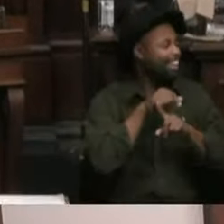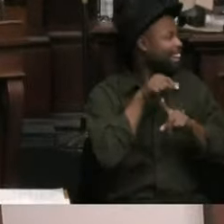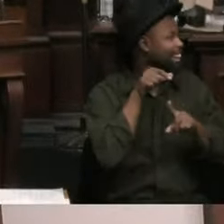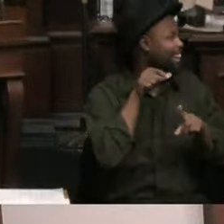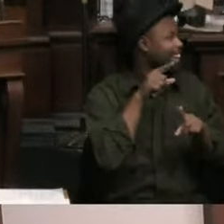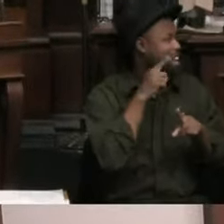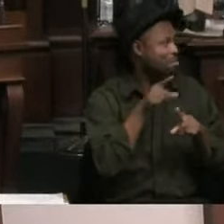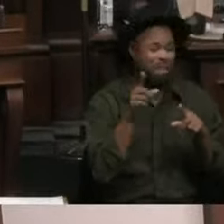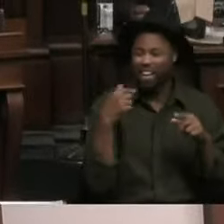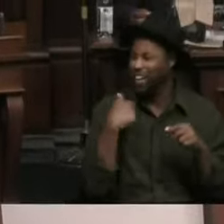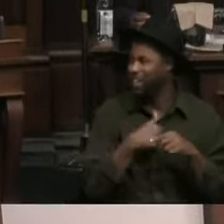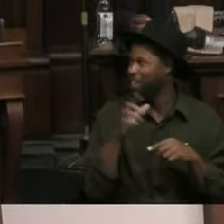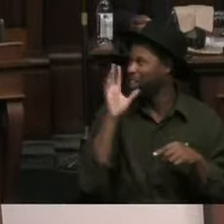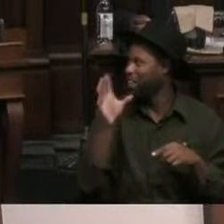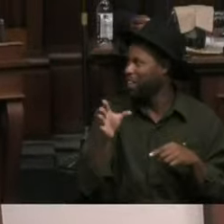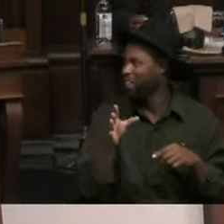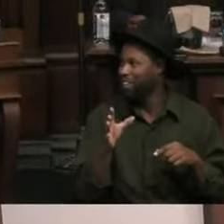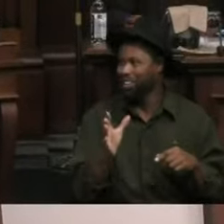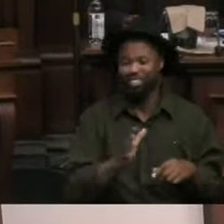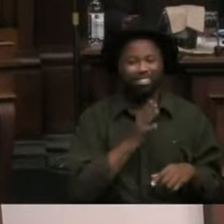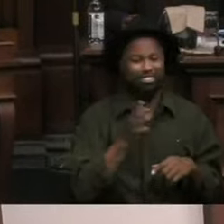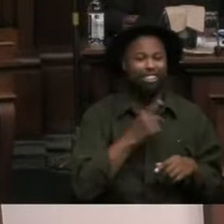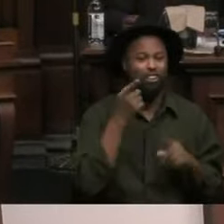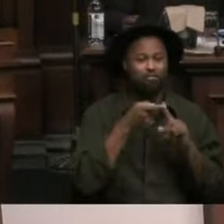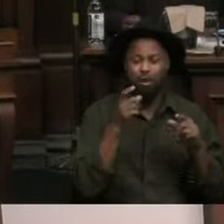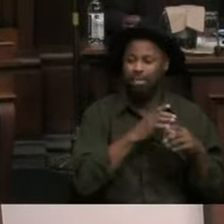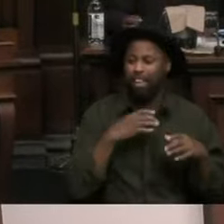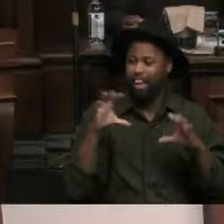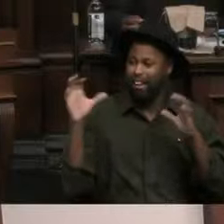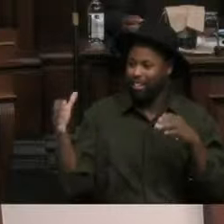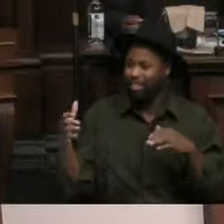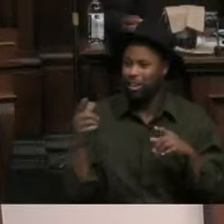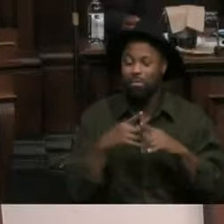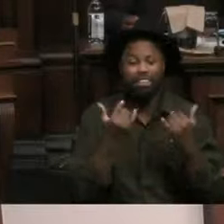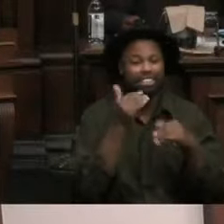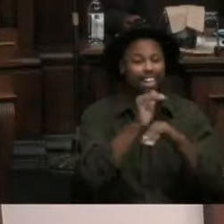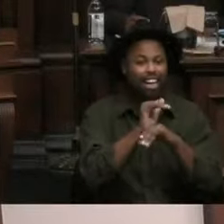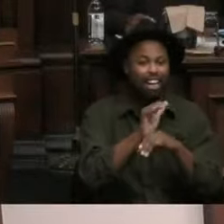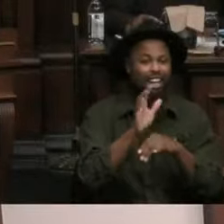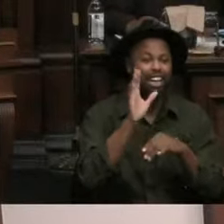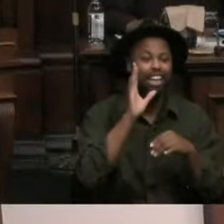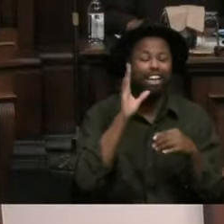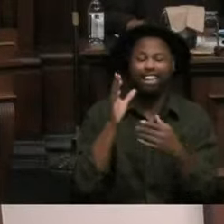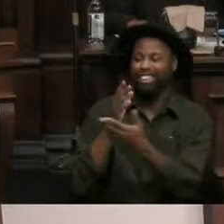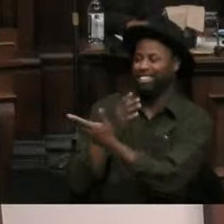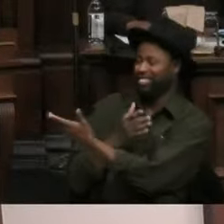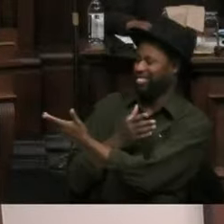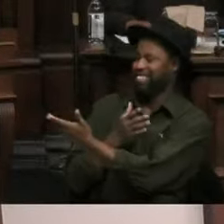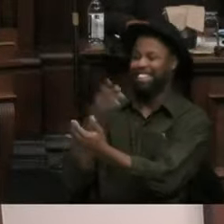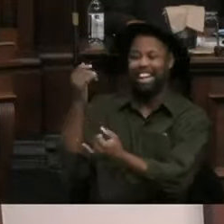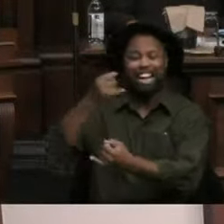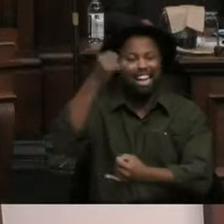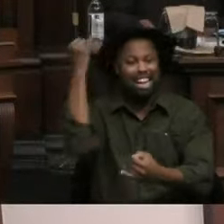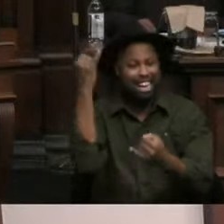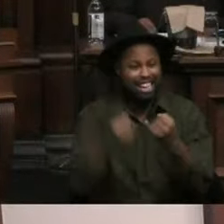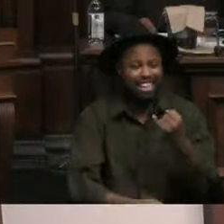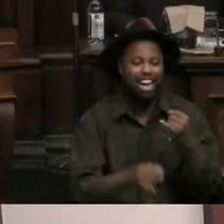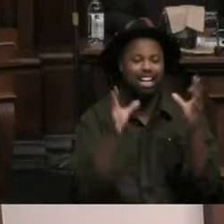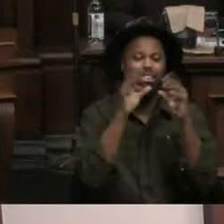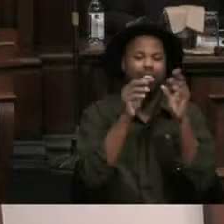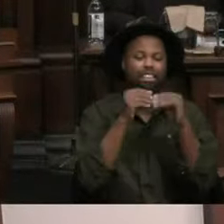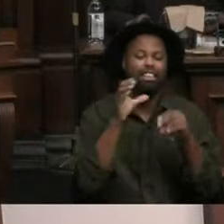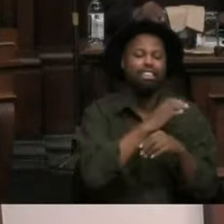doing a proclamation from the council. So tonight is Councilmember Pio's last meeting on City